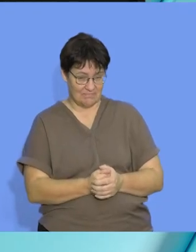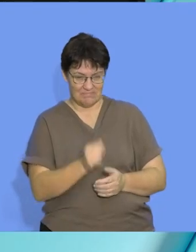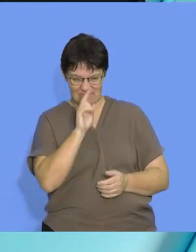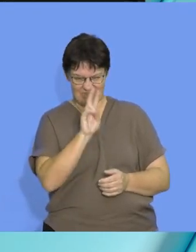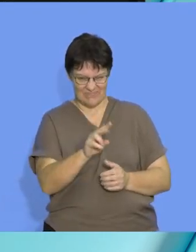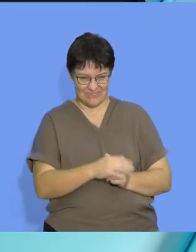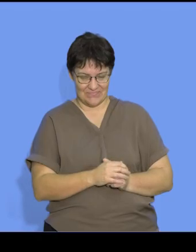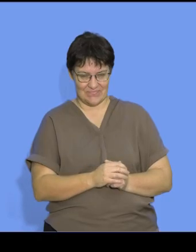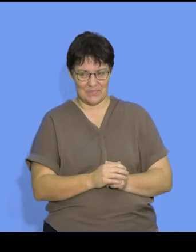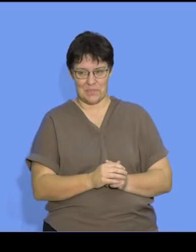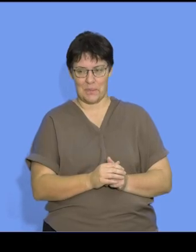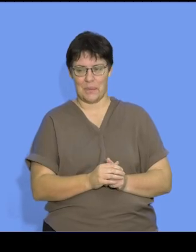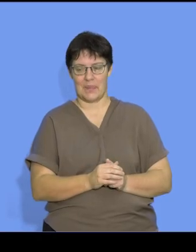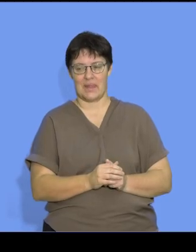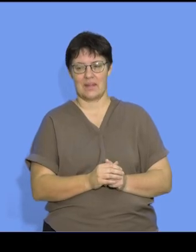at the example.